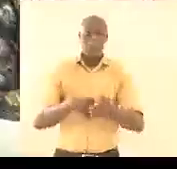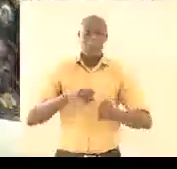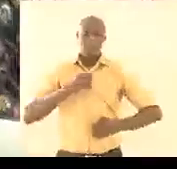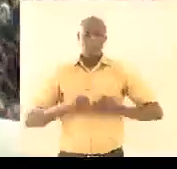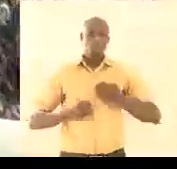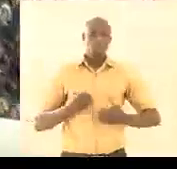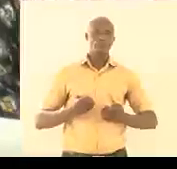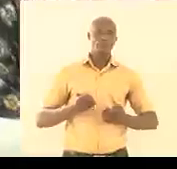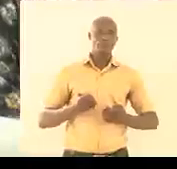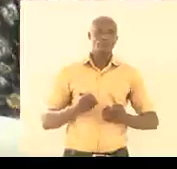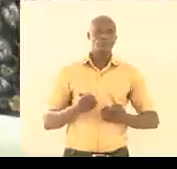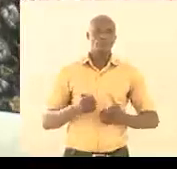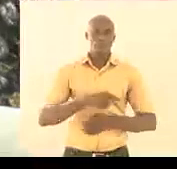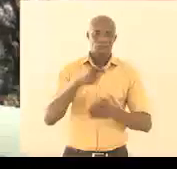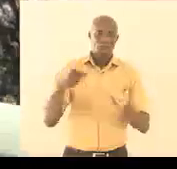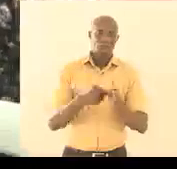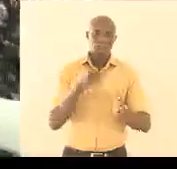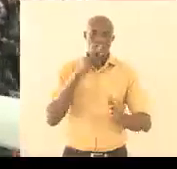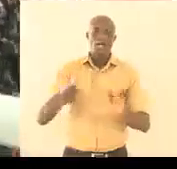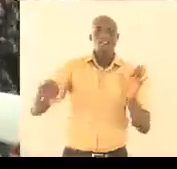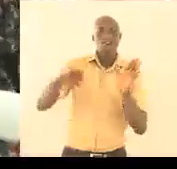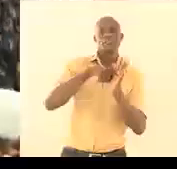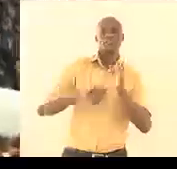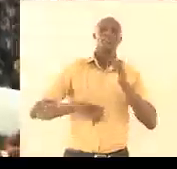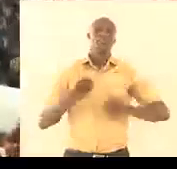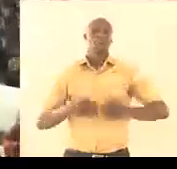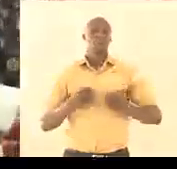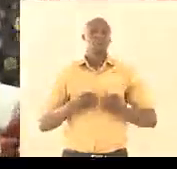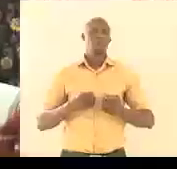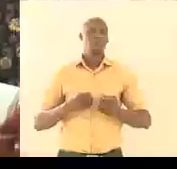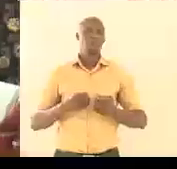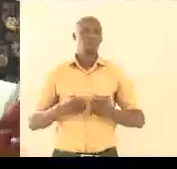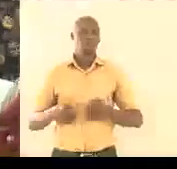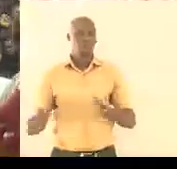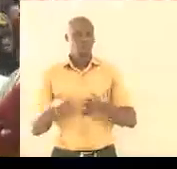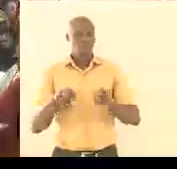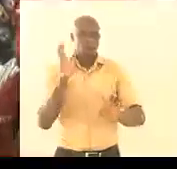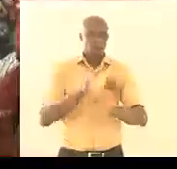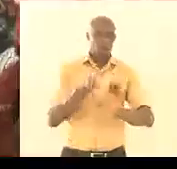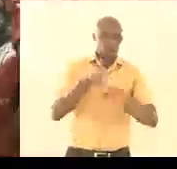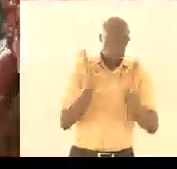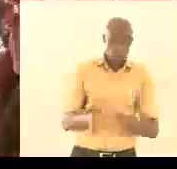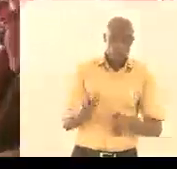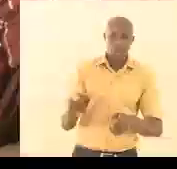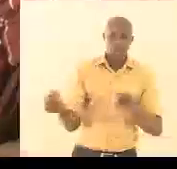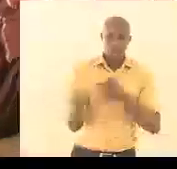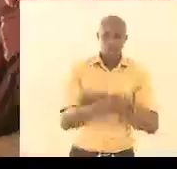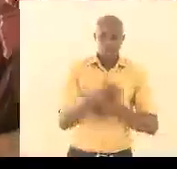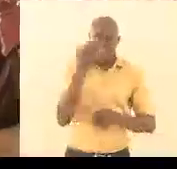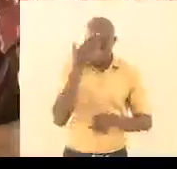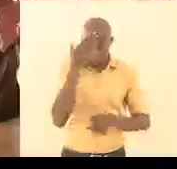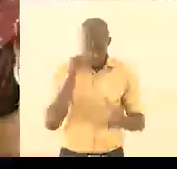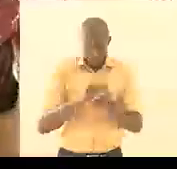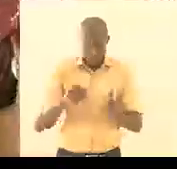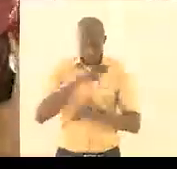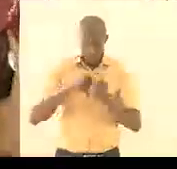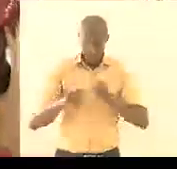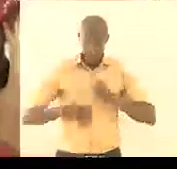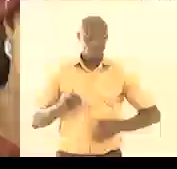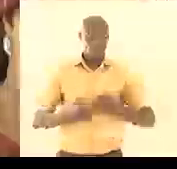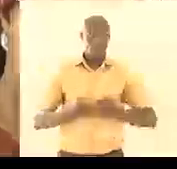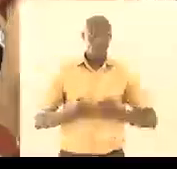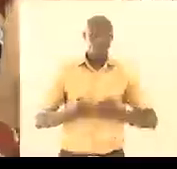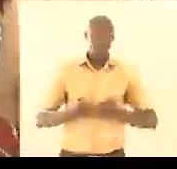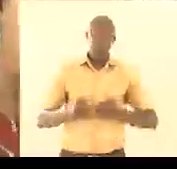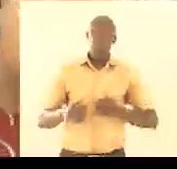emotions, these are all negative emotions, isn't it? And psychologists today know that these negative emotions